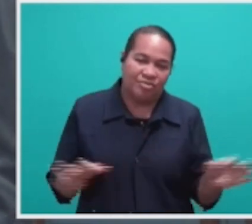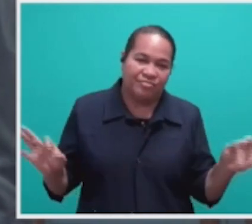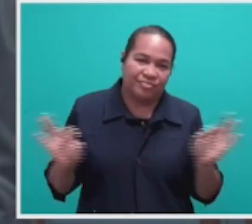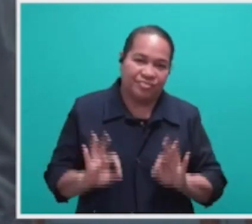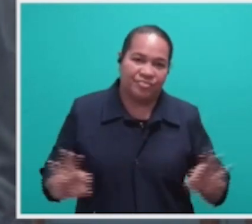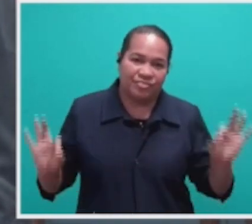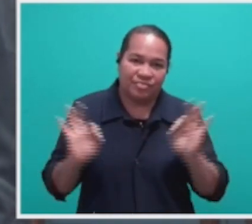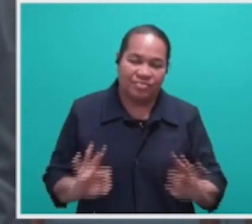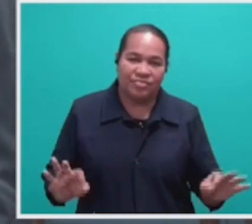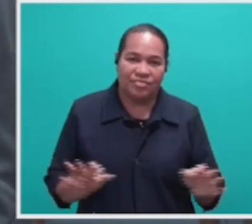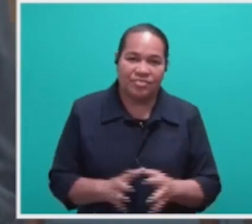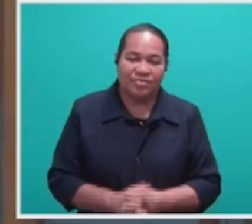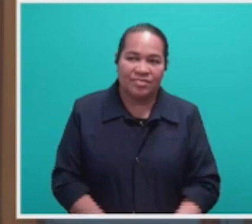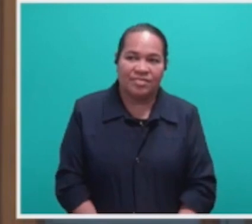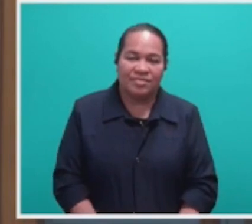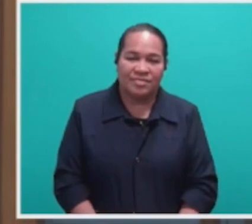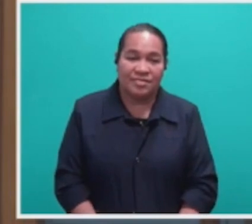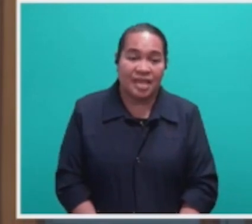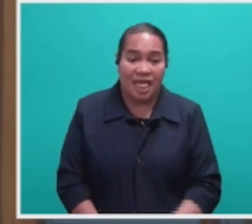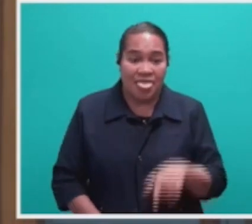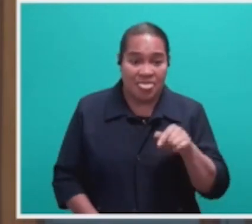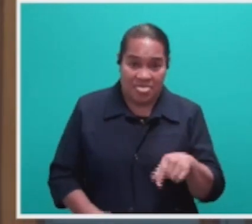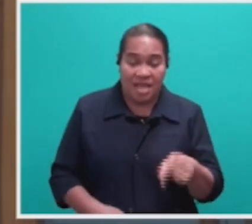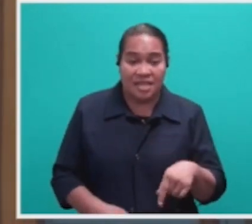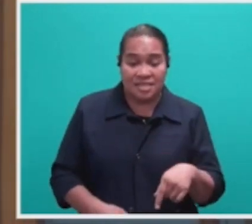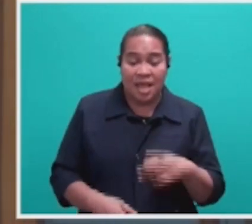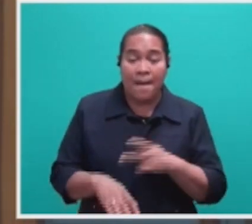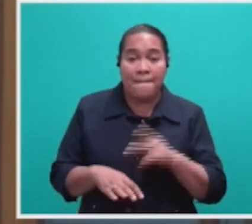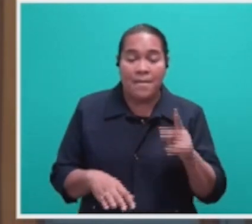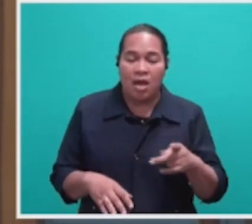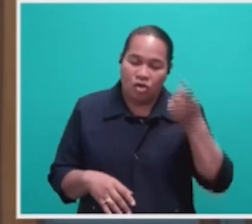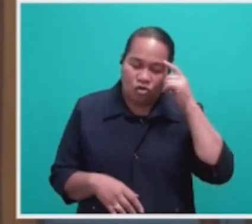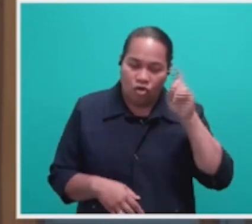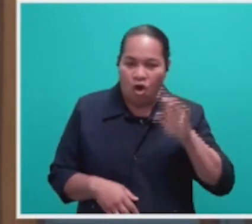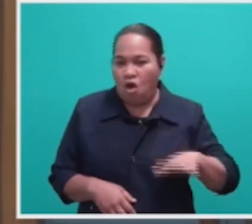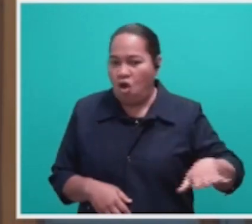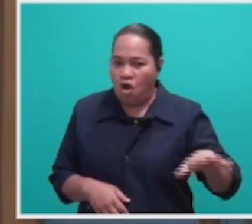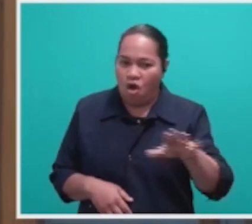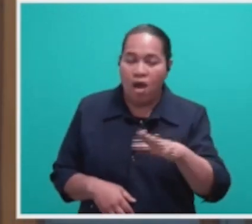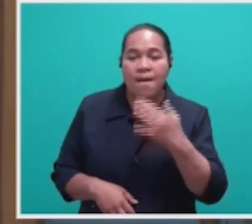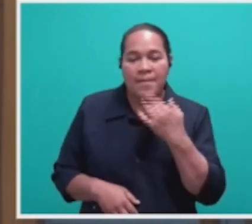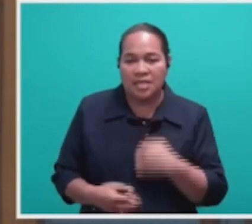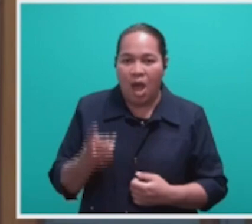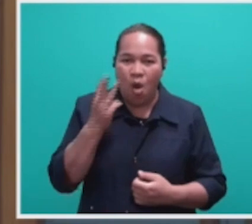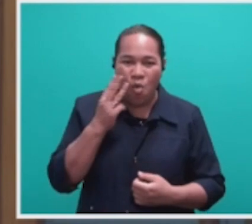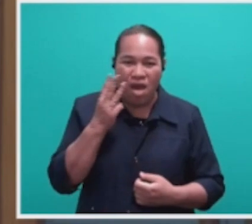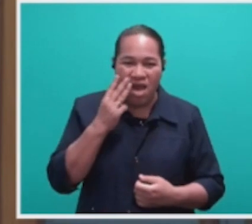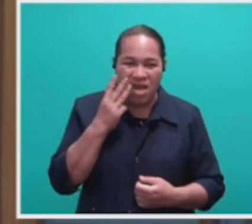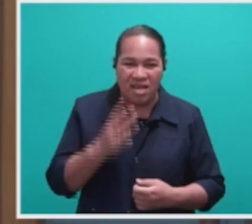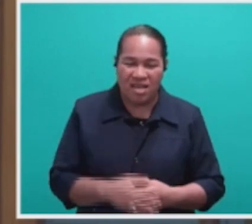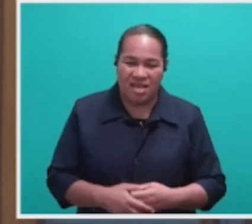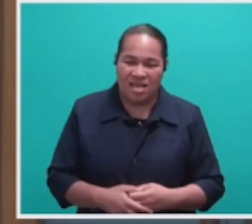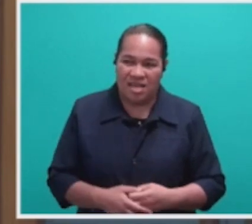like you. Through this August House, I call on the beloved Fijians to take great awareness in